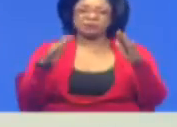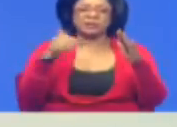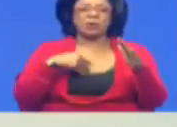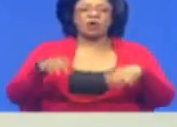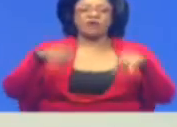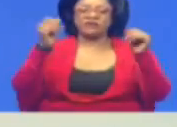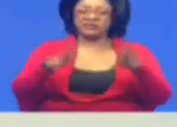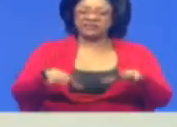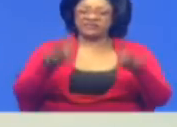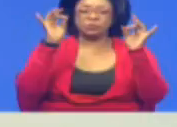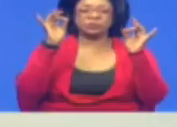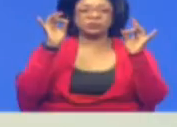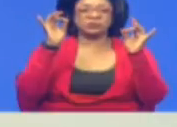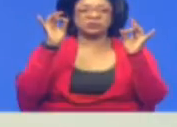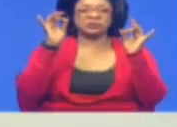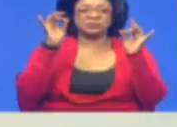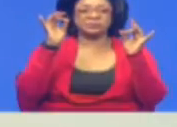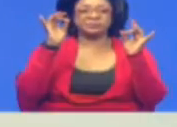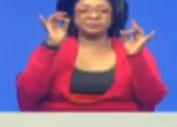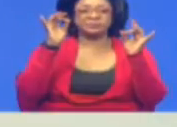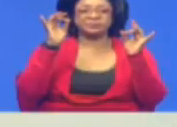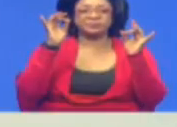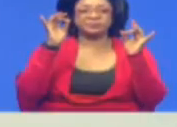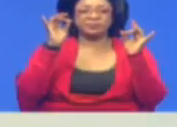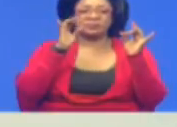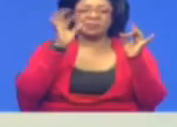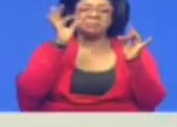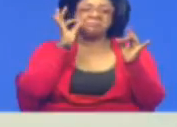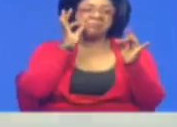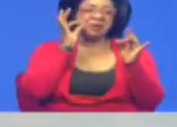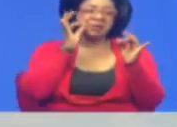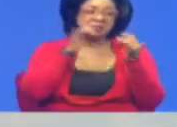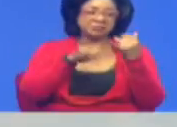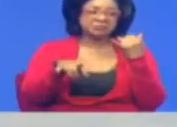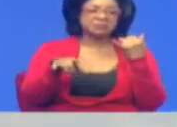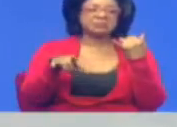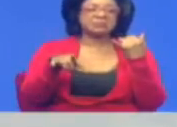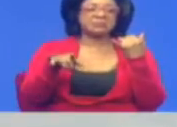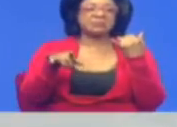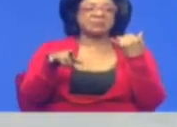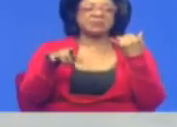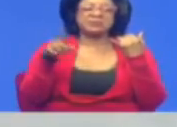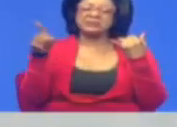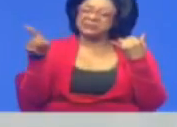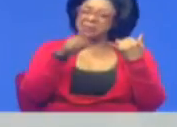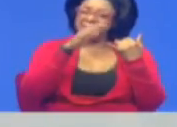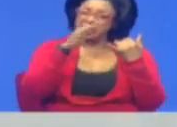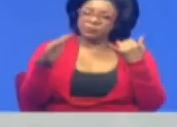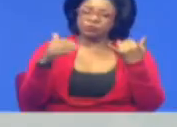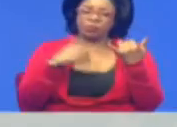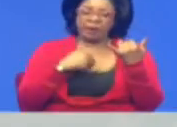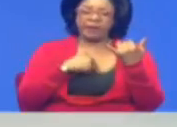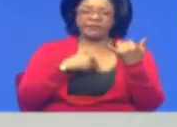recovered some cannabis sativa that is banked. In the same house there was